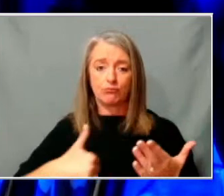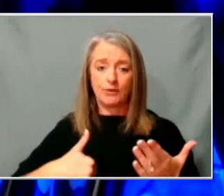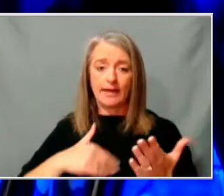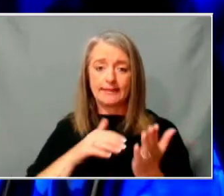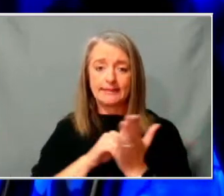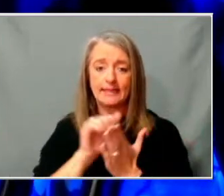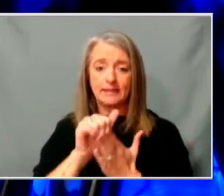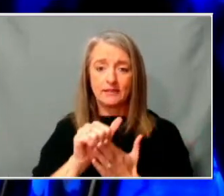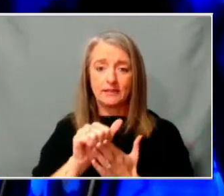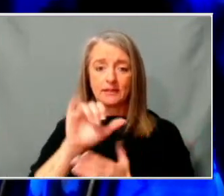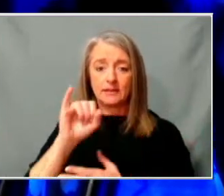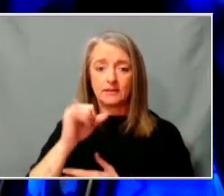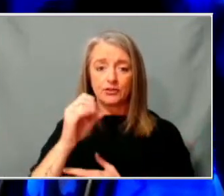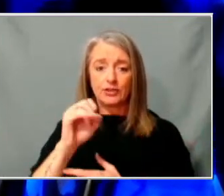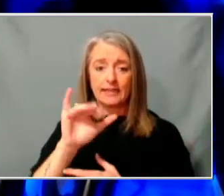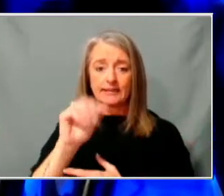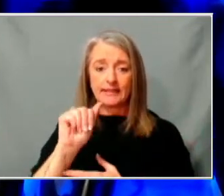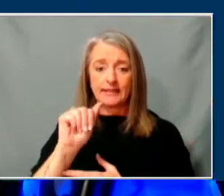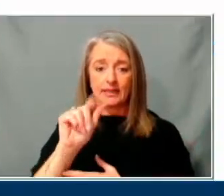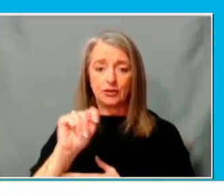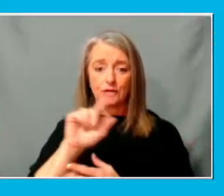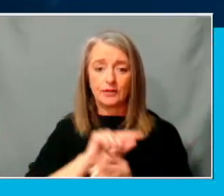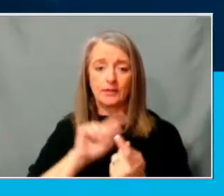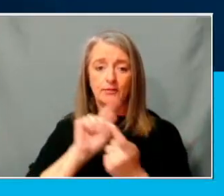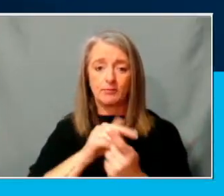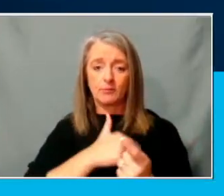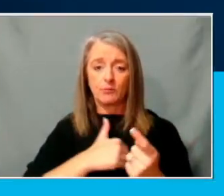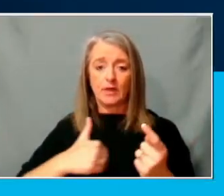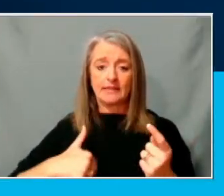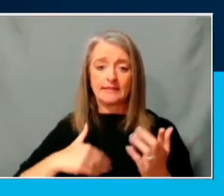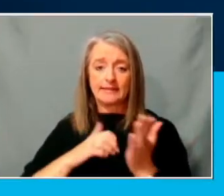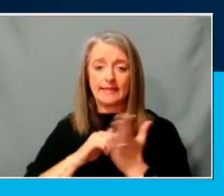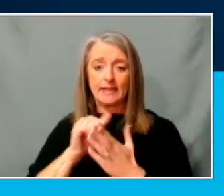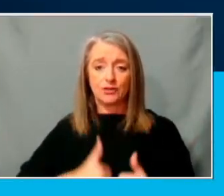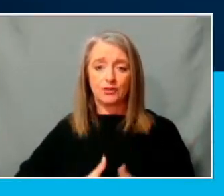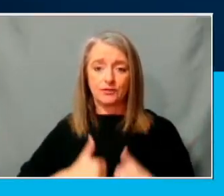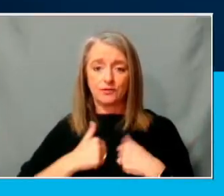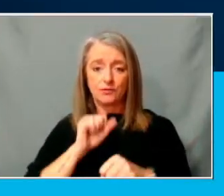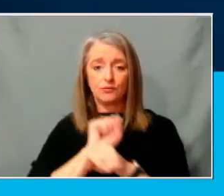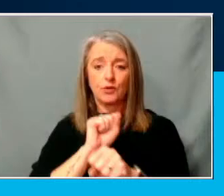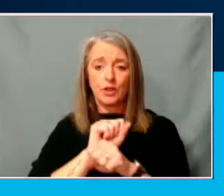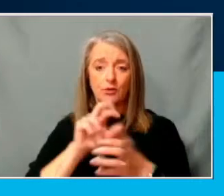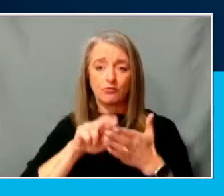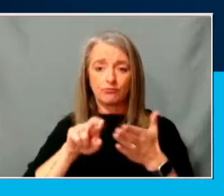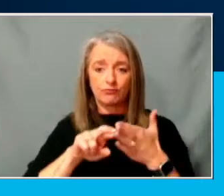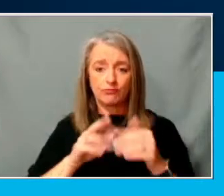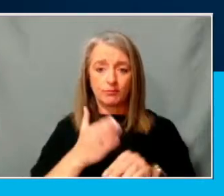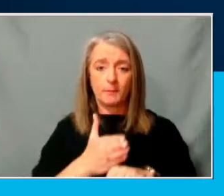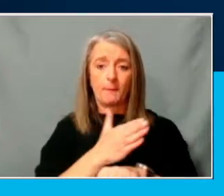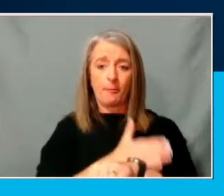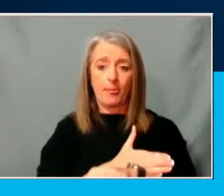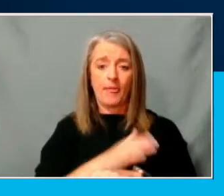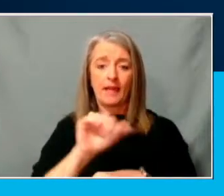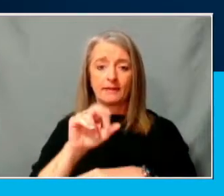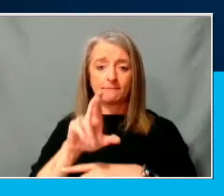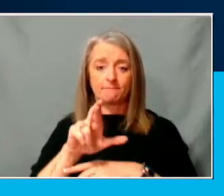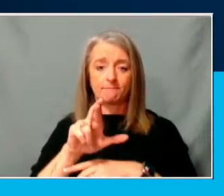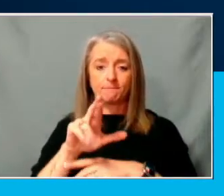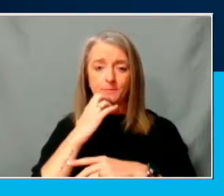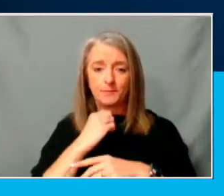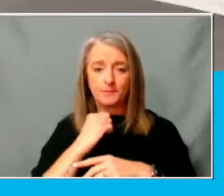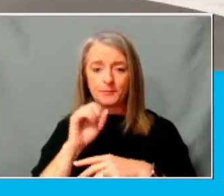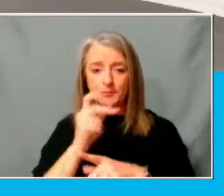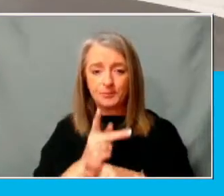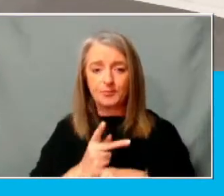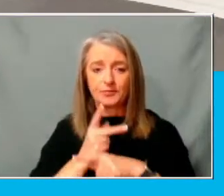Jessica Lovell. Tuesday, you'll meet a breast cancer survivor working with researchers to improve cancer care. You'll hear Tracy's